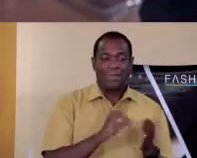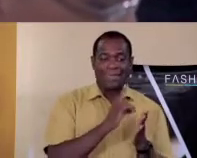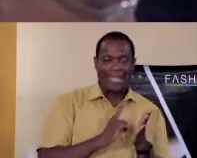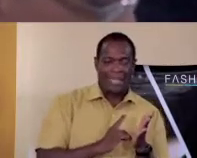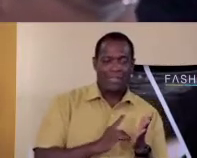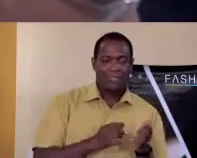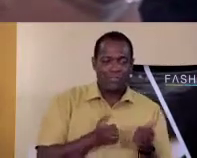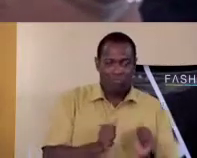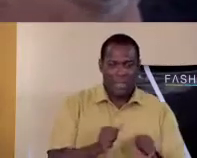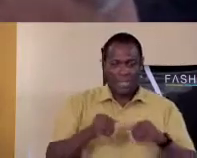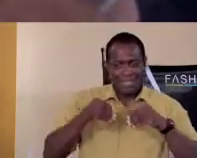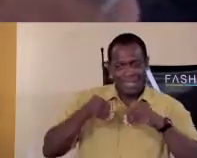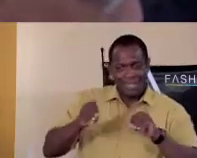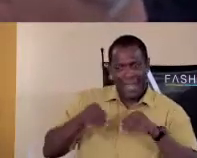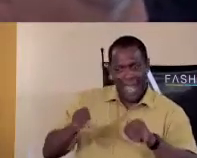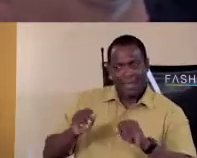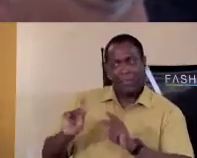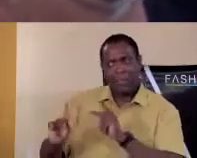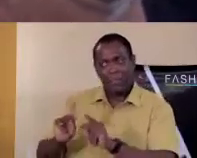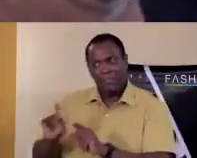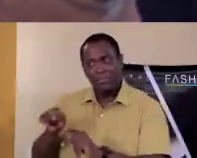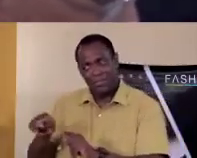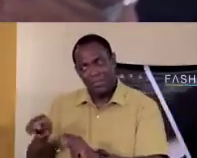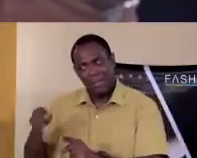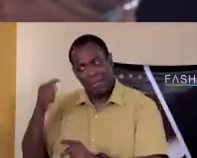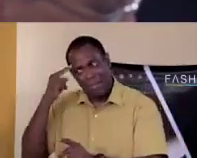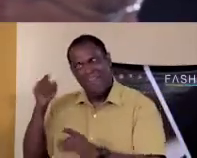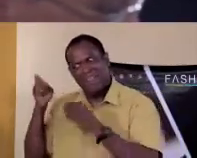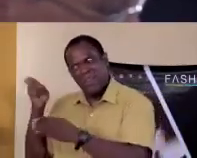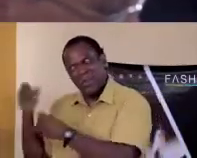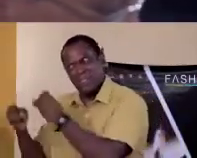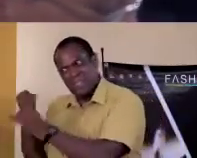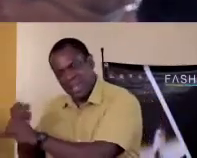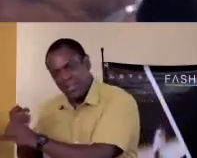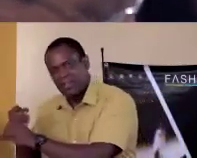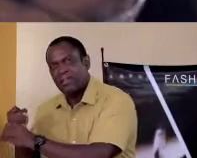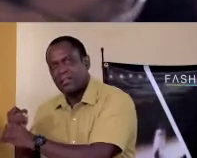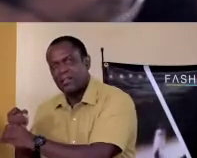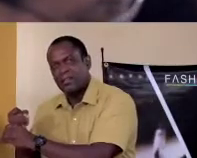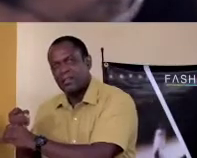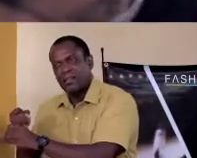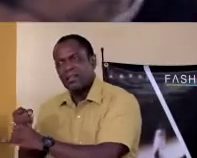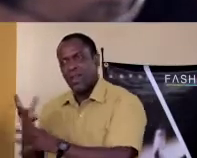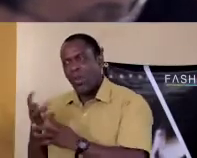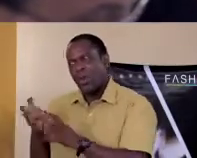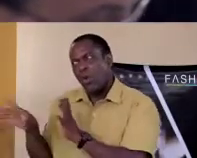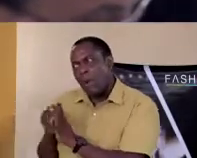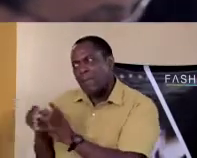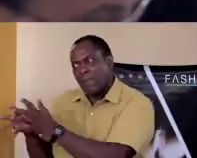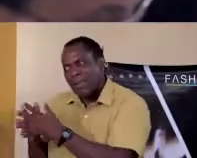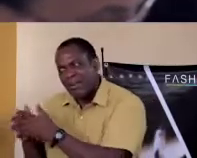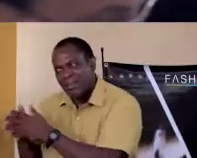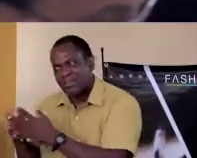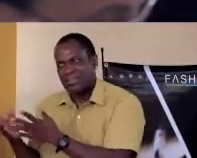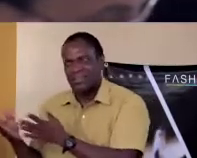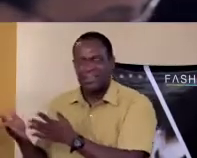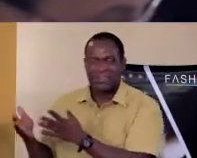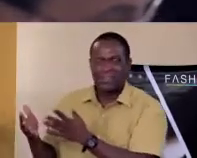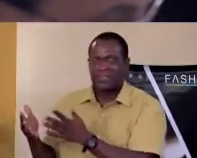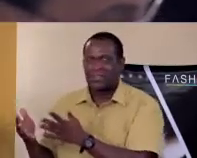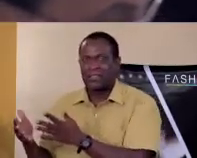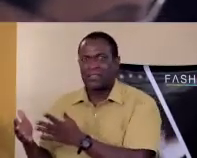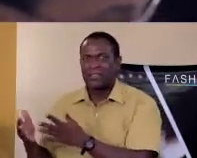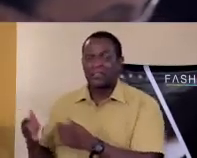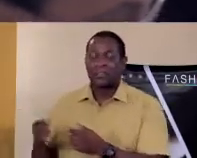minded, because we have this kind of culture here that, you know, everything international, we want to do everything as American. So sometimes when you're thinking, you're doing